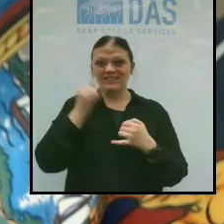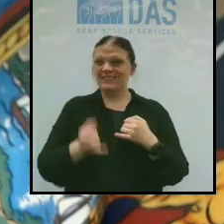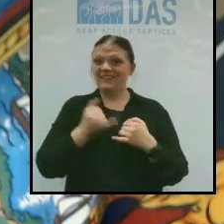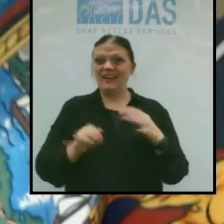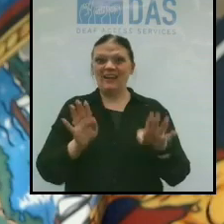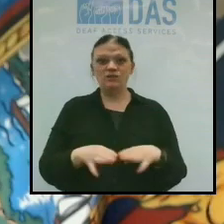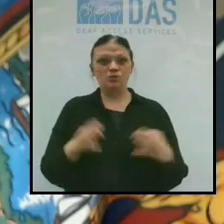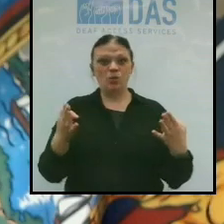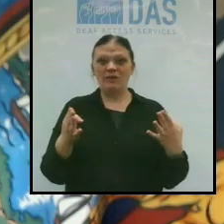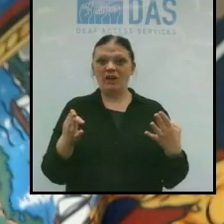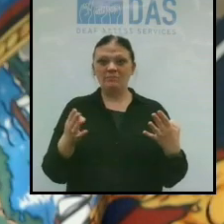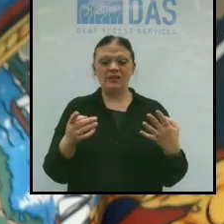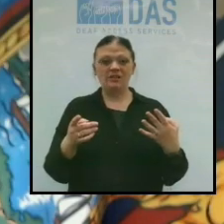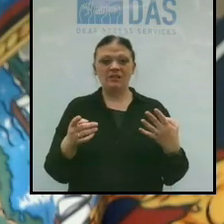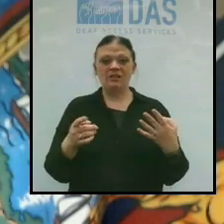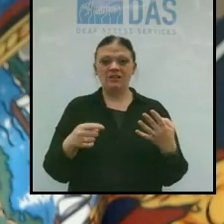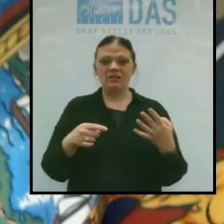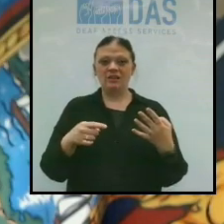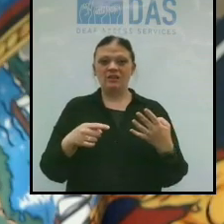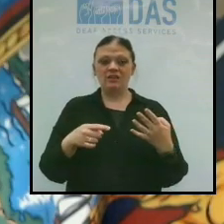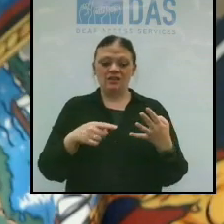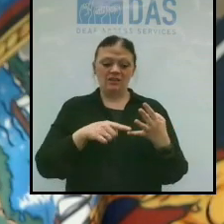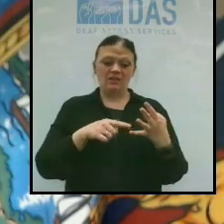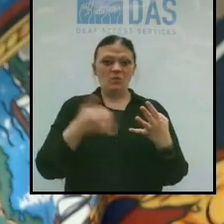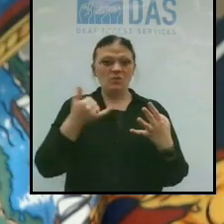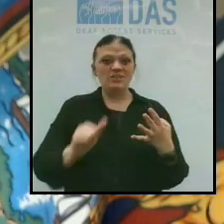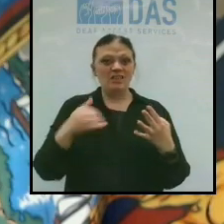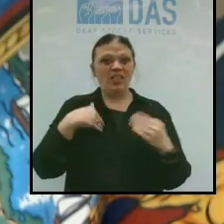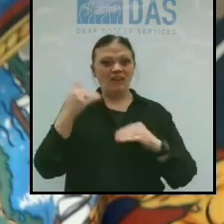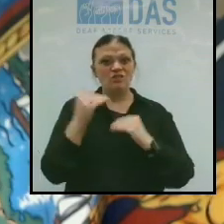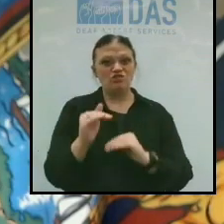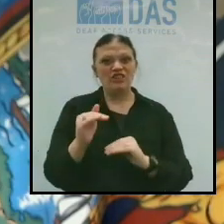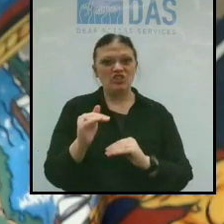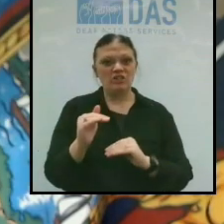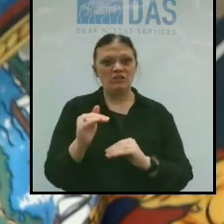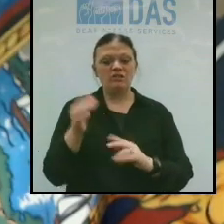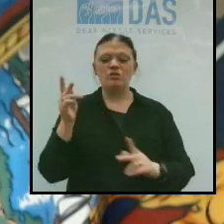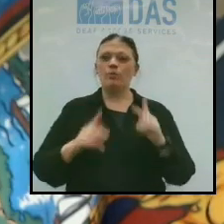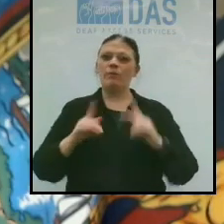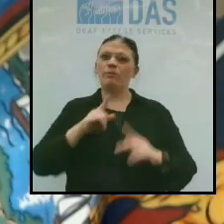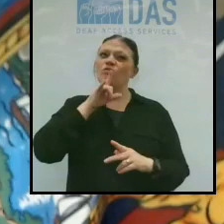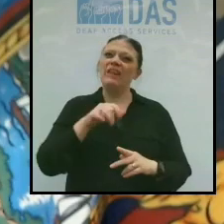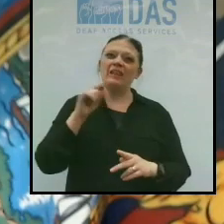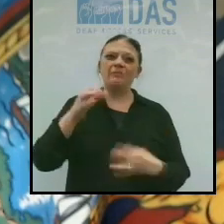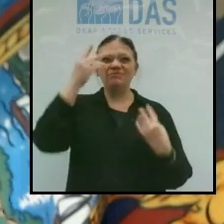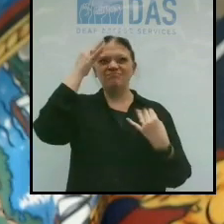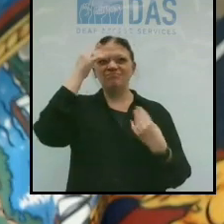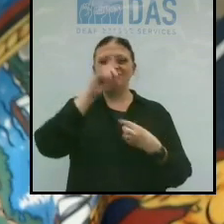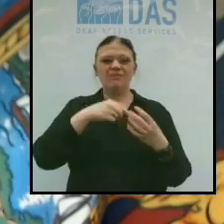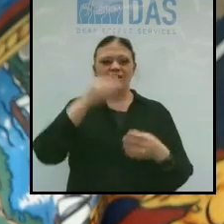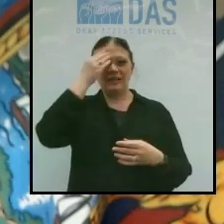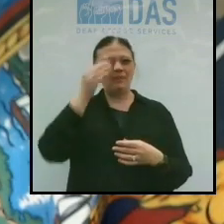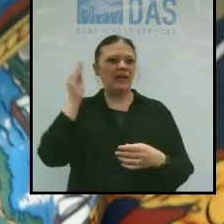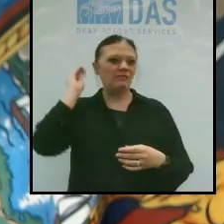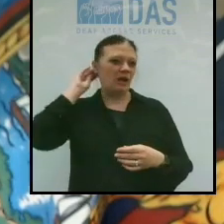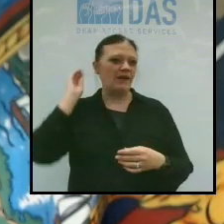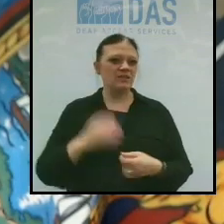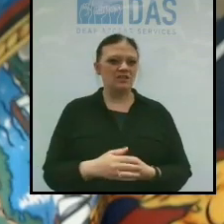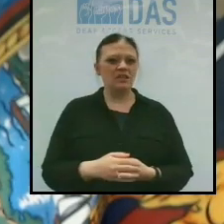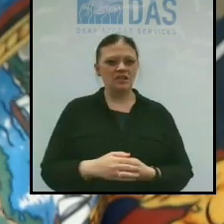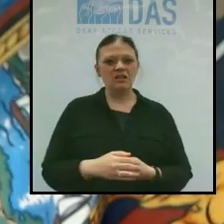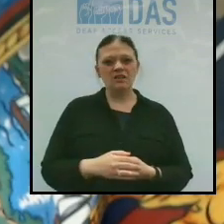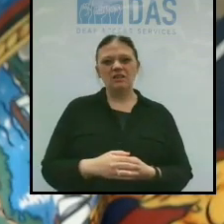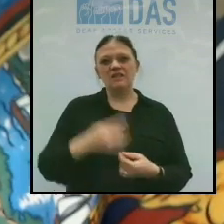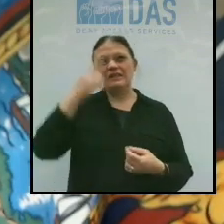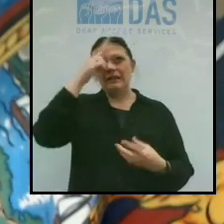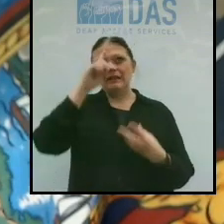open up, and even those will still have restrictions on it. So really, people have to really think about that, keep that in mind, and think about